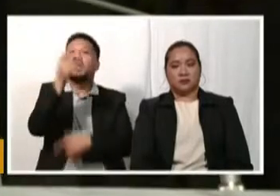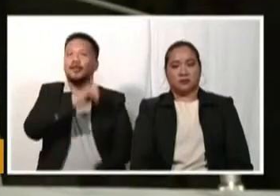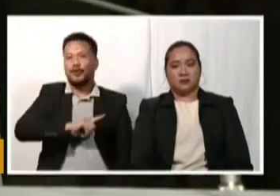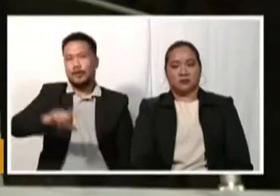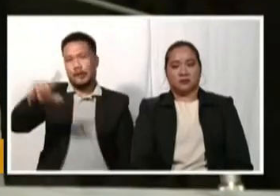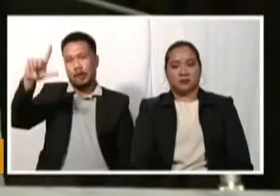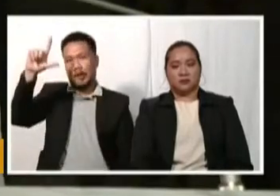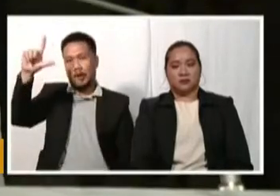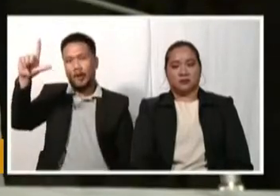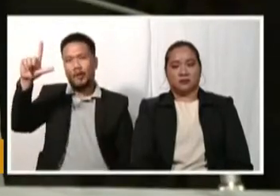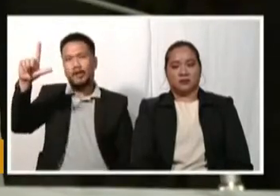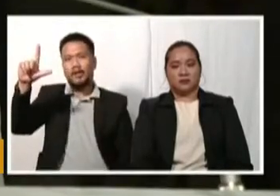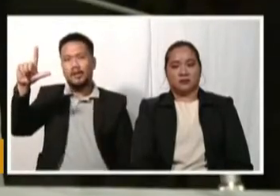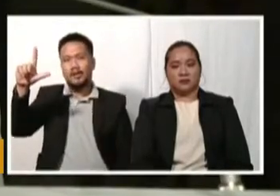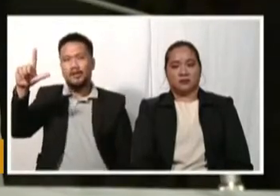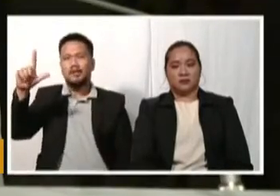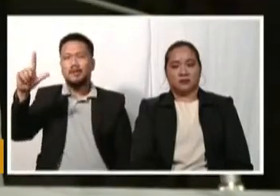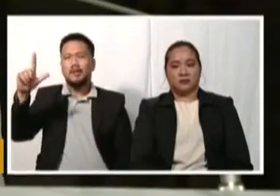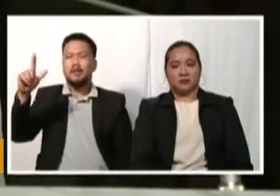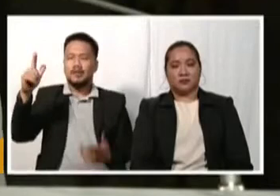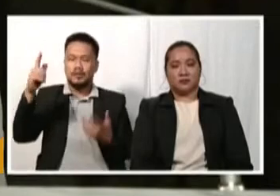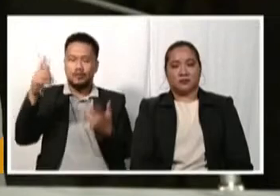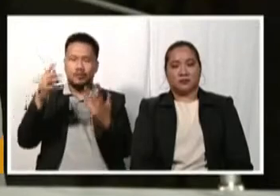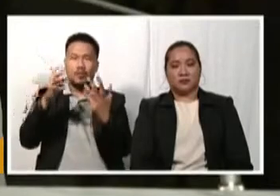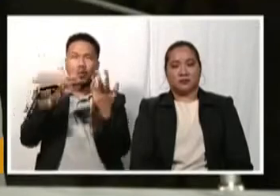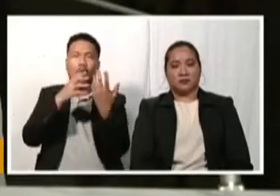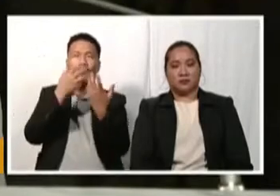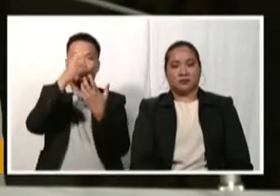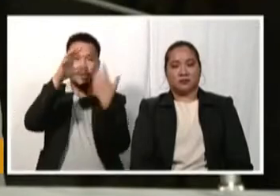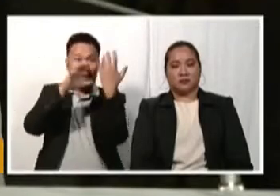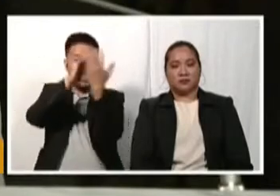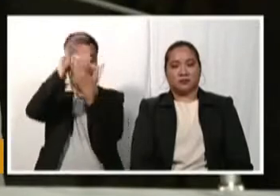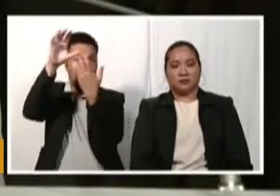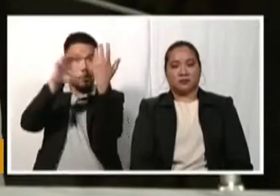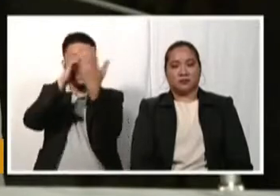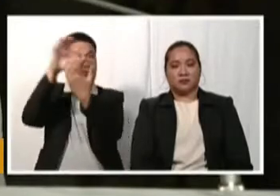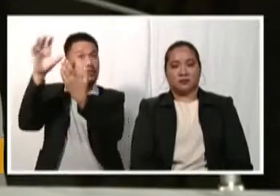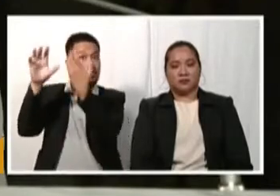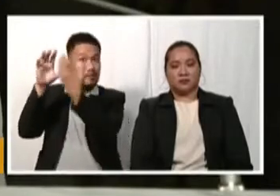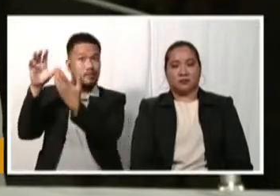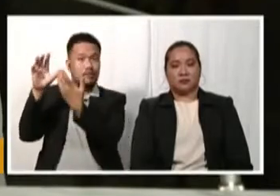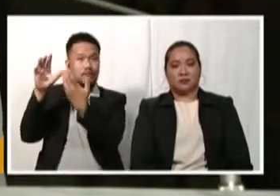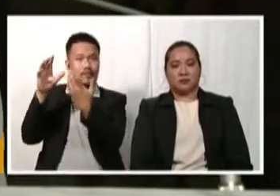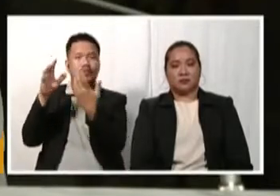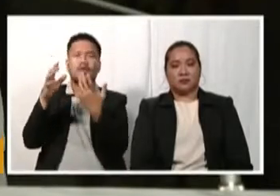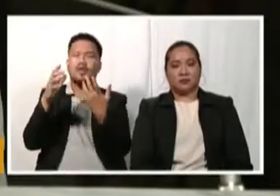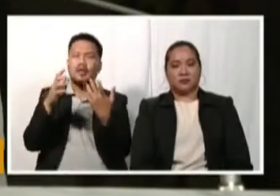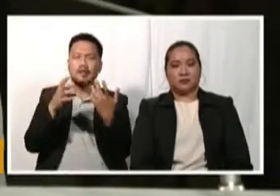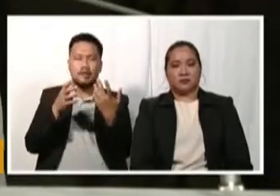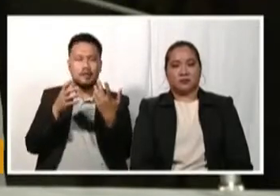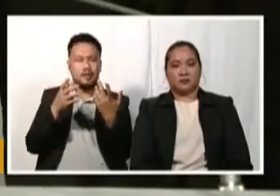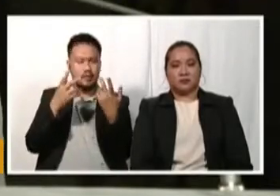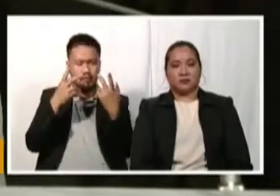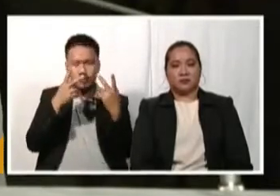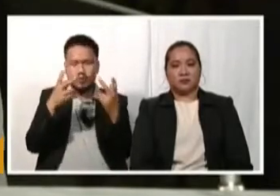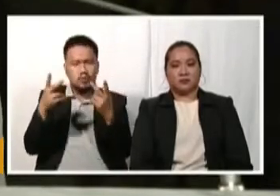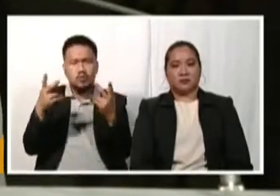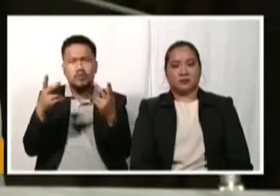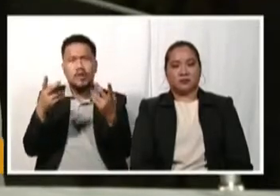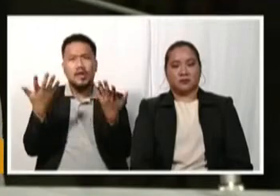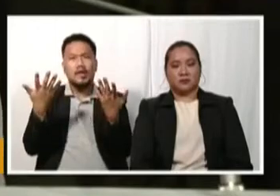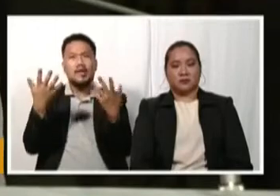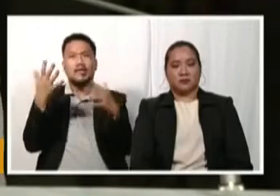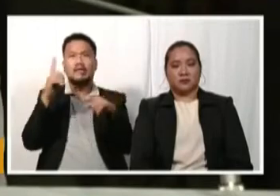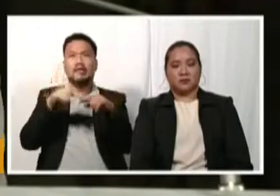the column of the fiery cloud upon the Egyptian force a glance